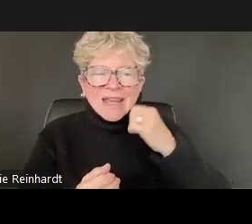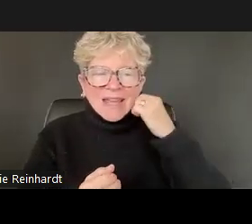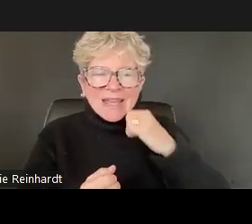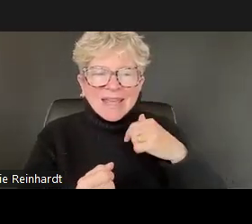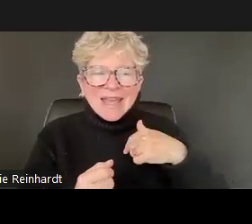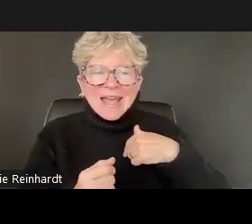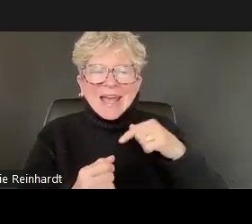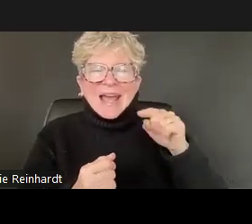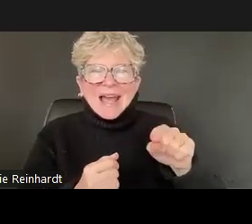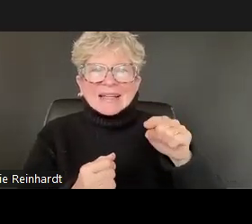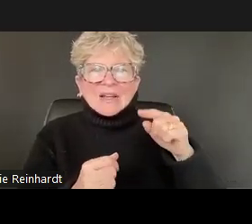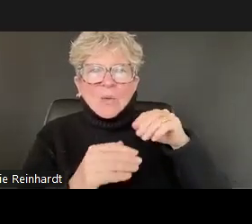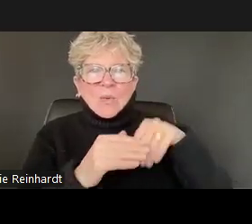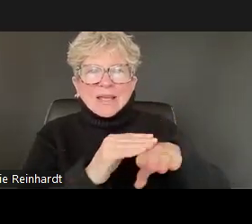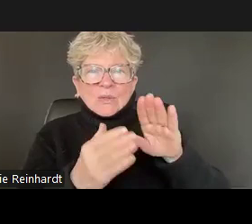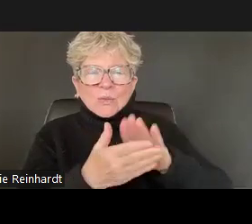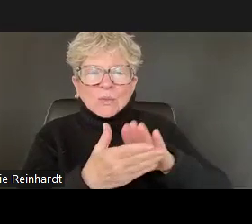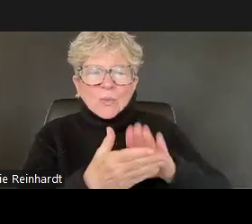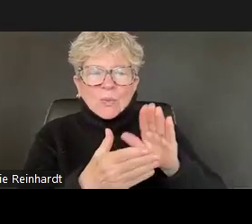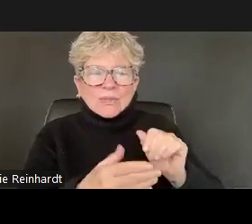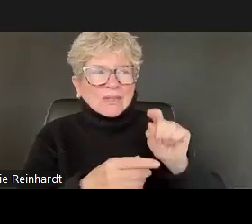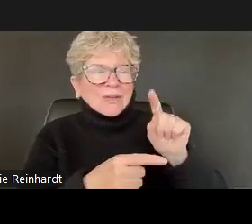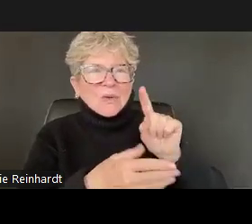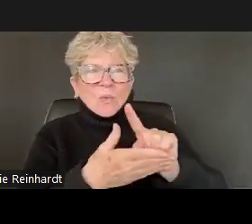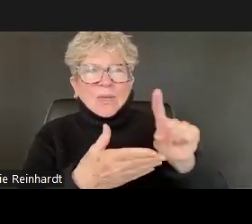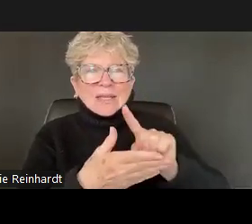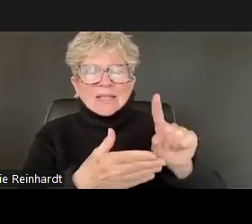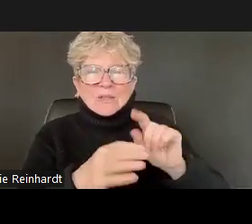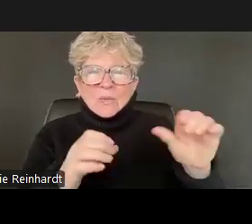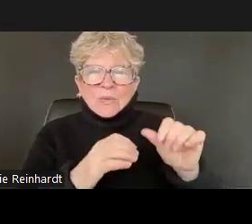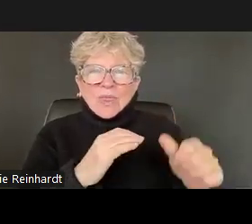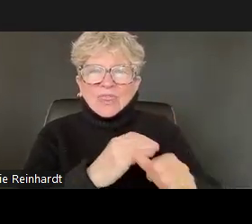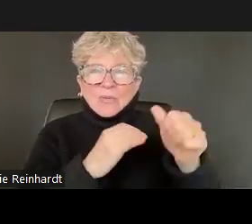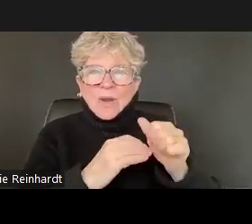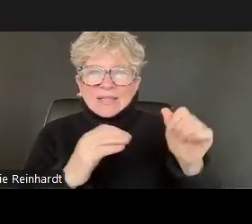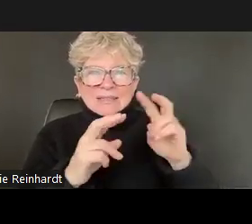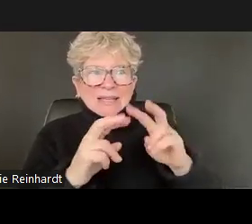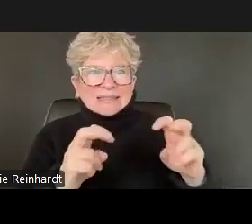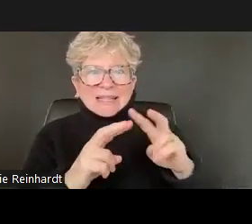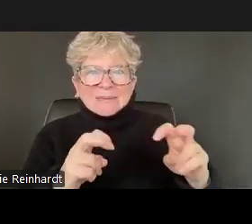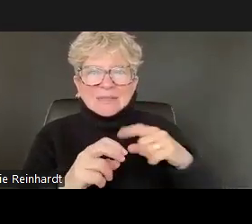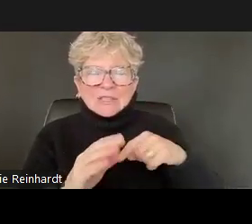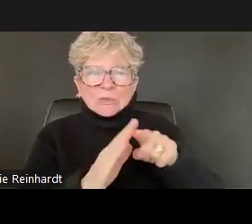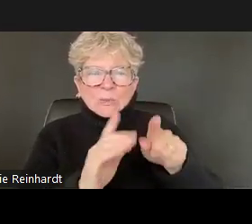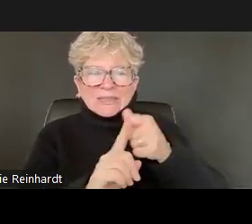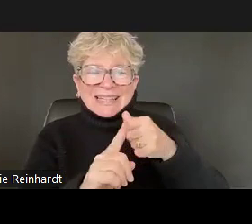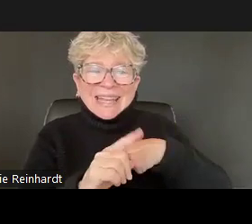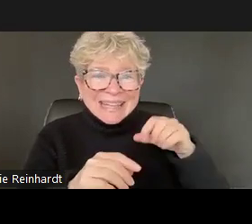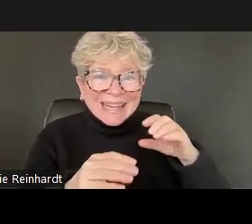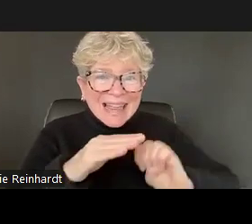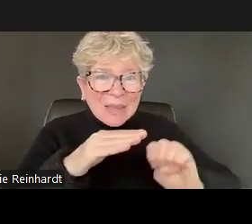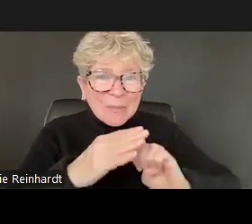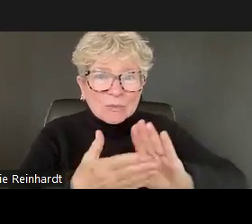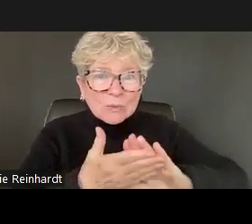I'm presenting to schools and weekly doing threat assessments, suicide plans, and elementary schools. So